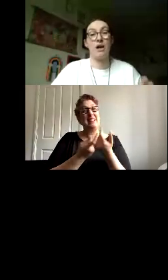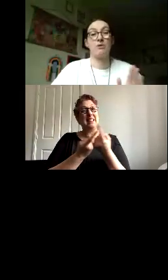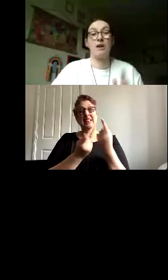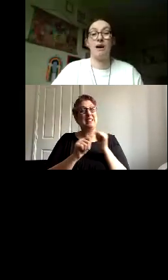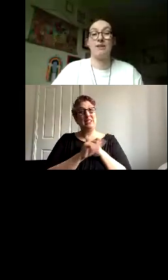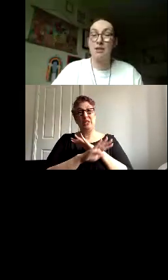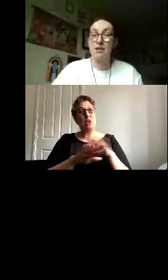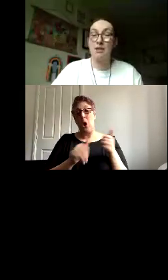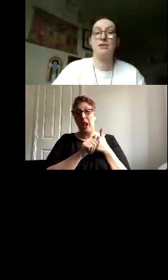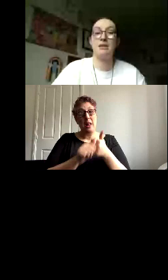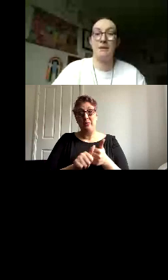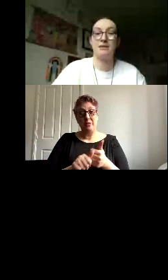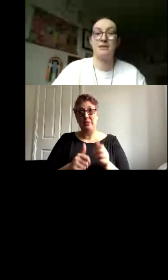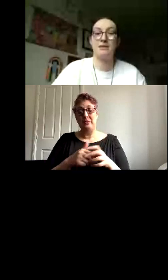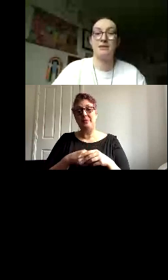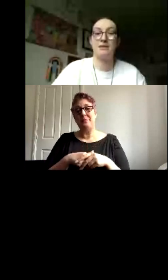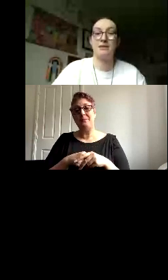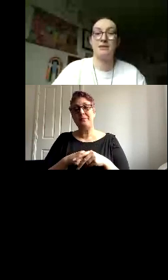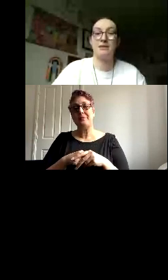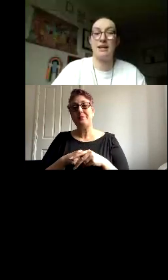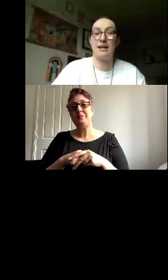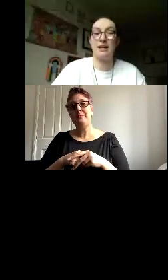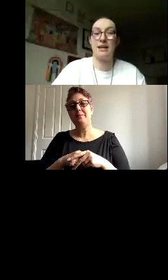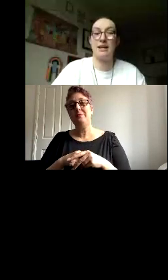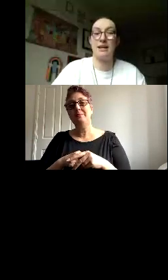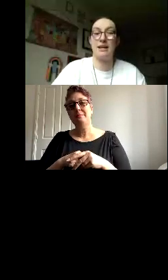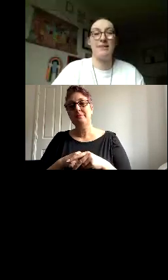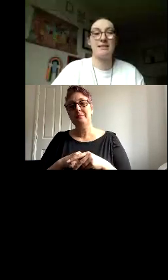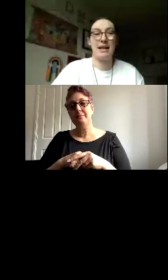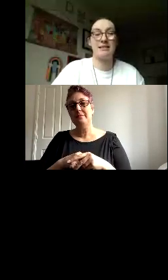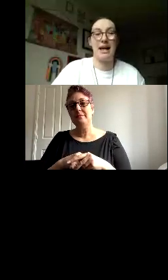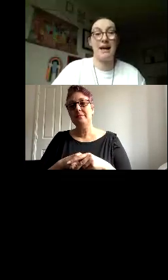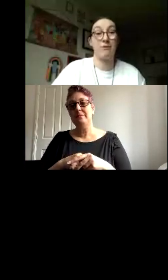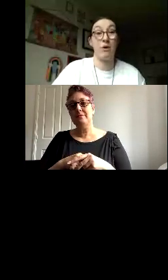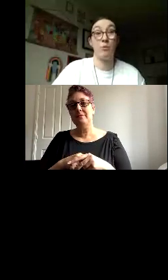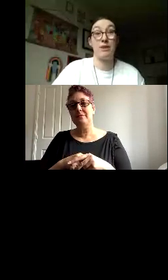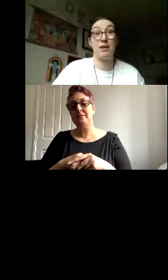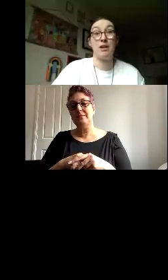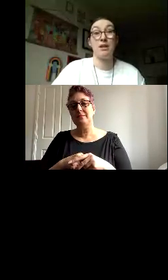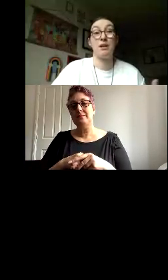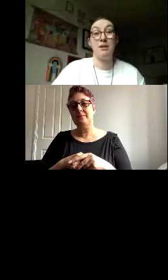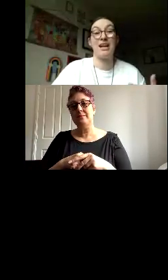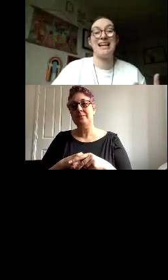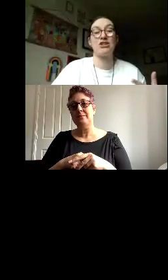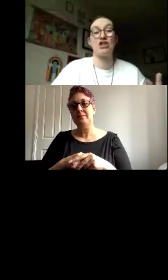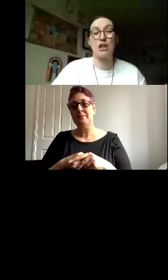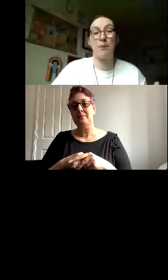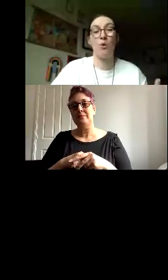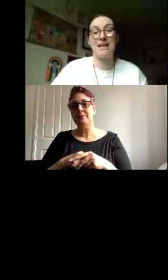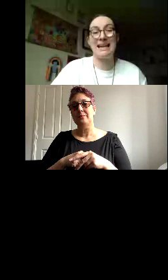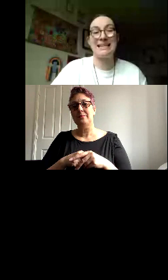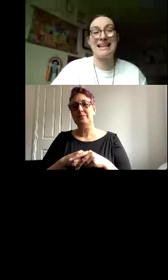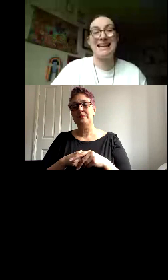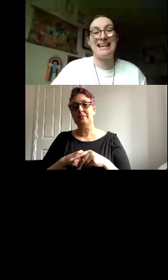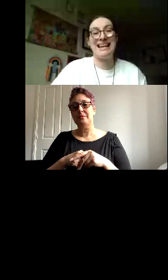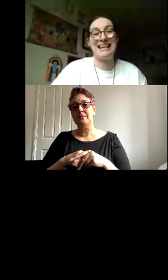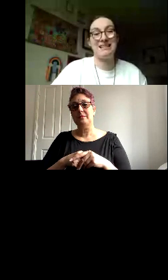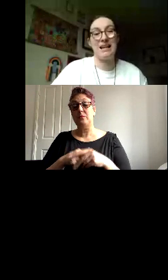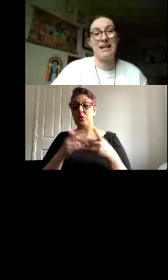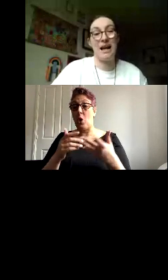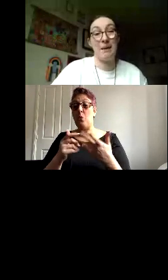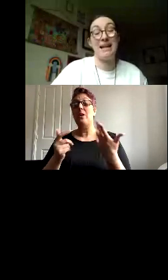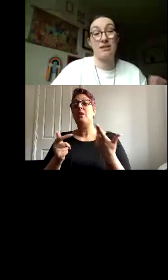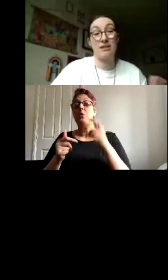has hospices and community palliative care services, and this says that everyone with communication support needs